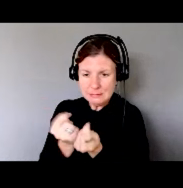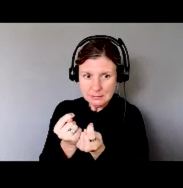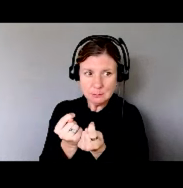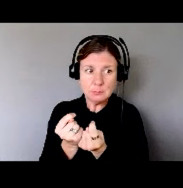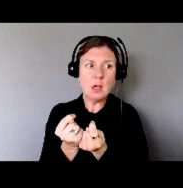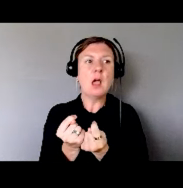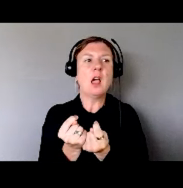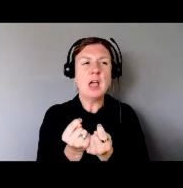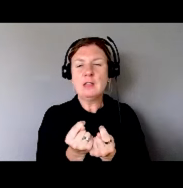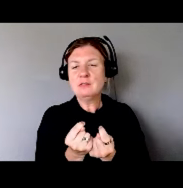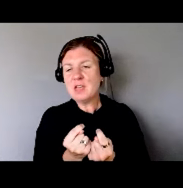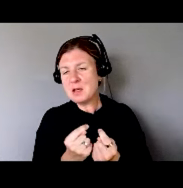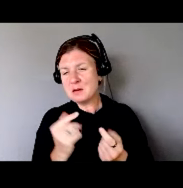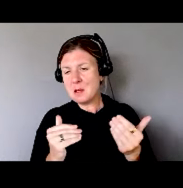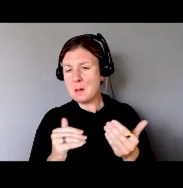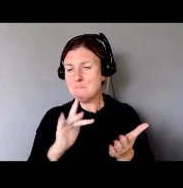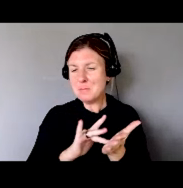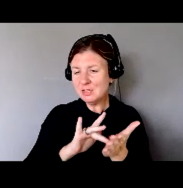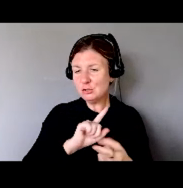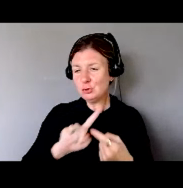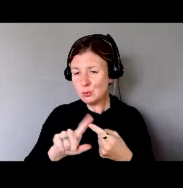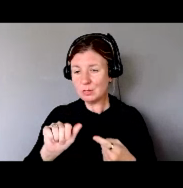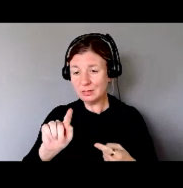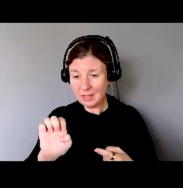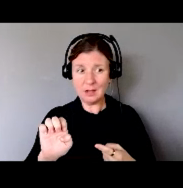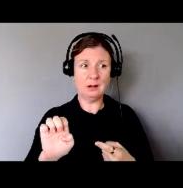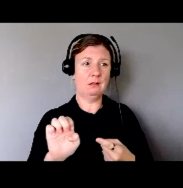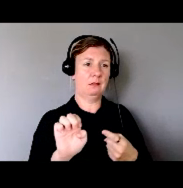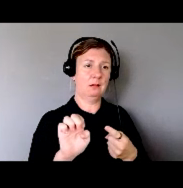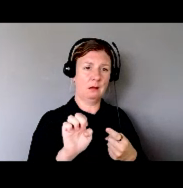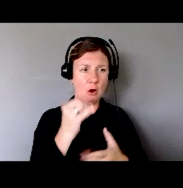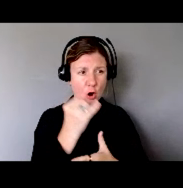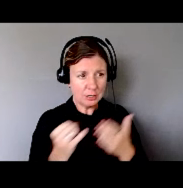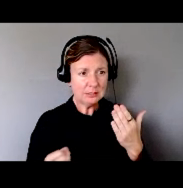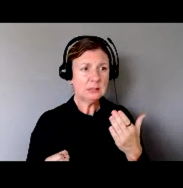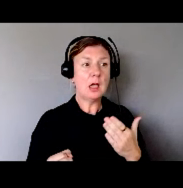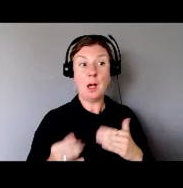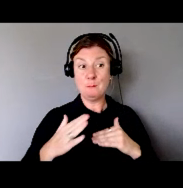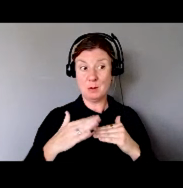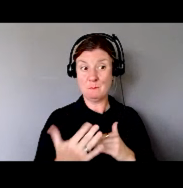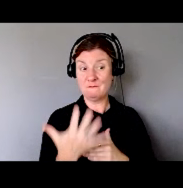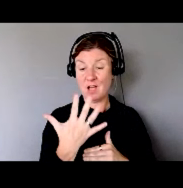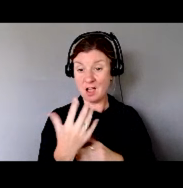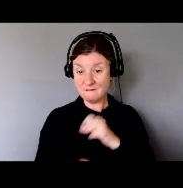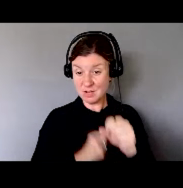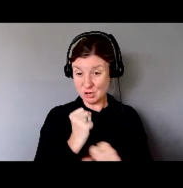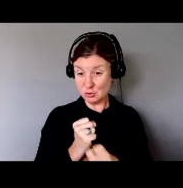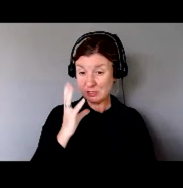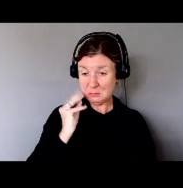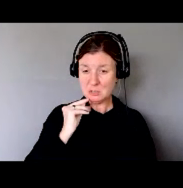minimum of 5 years previous experience creating artwork in the public realm. Artists